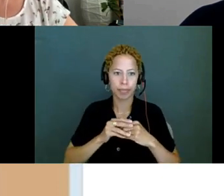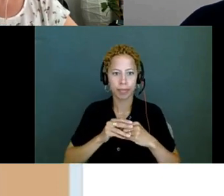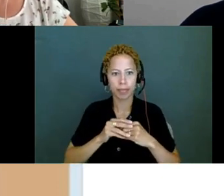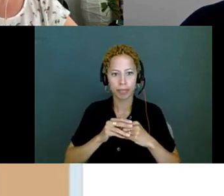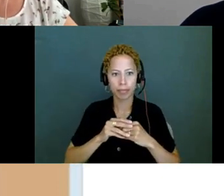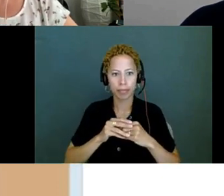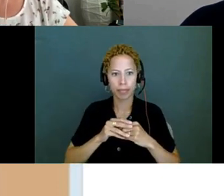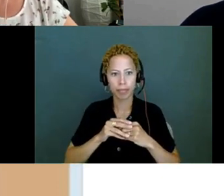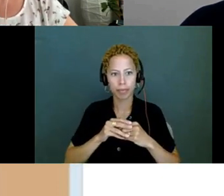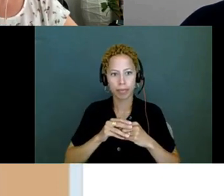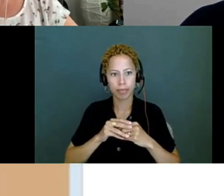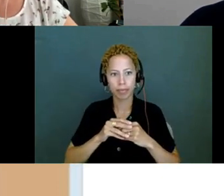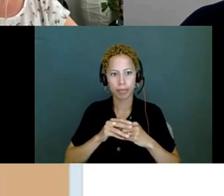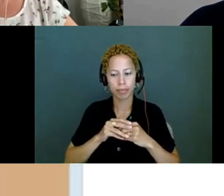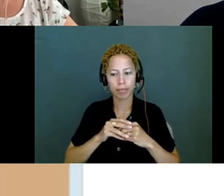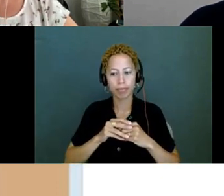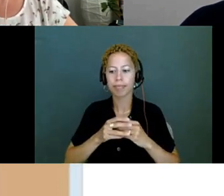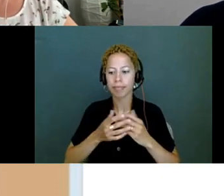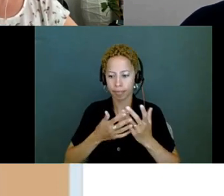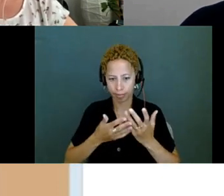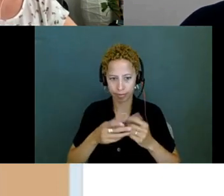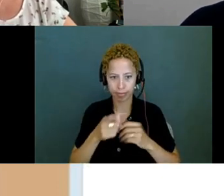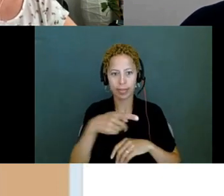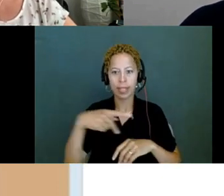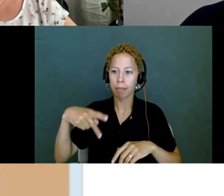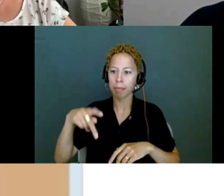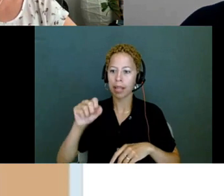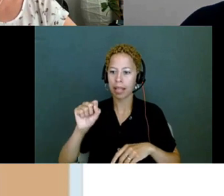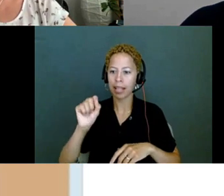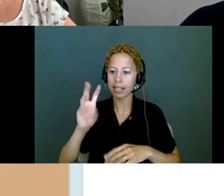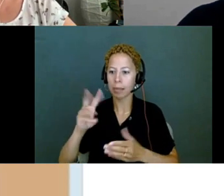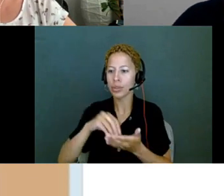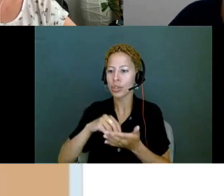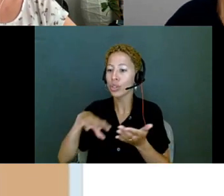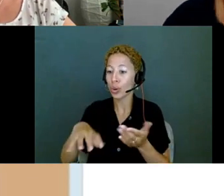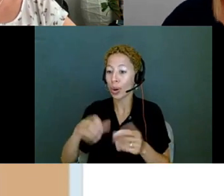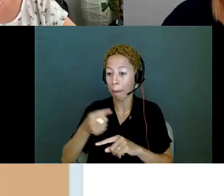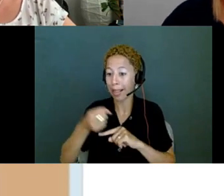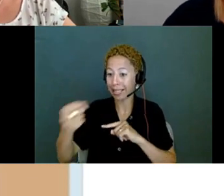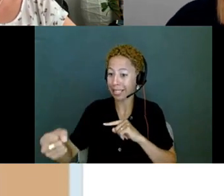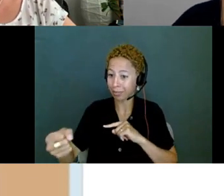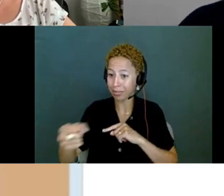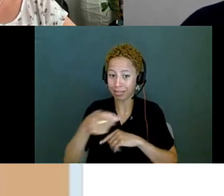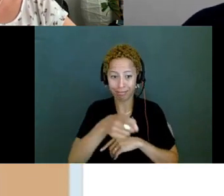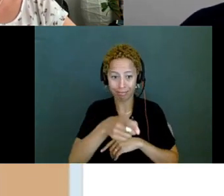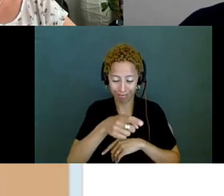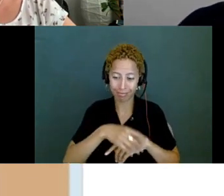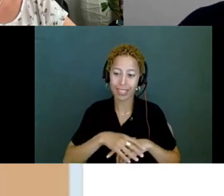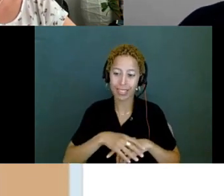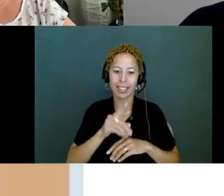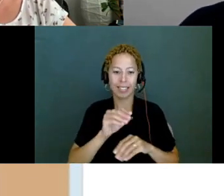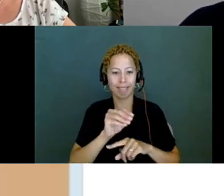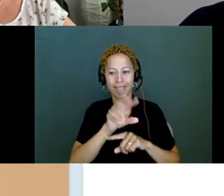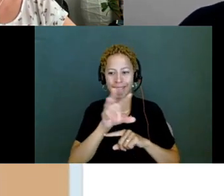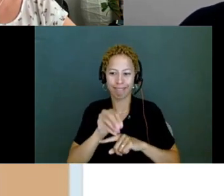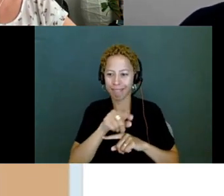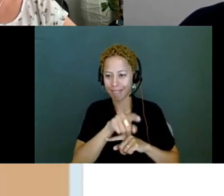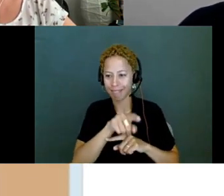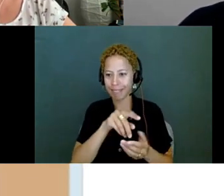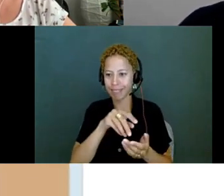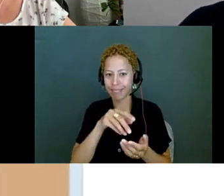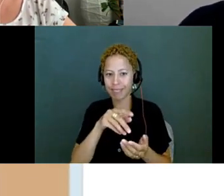And this is our PSW students on placement. So they took a picture of their